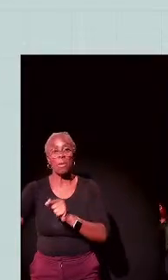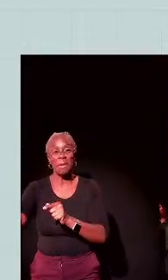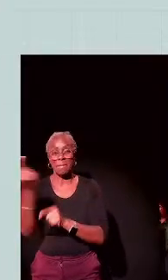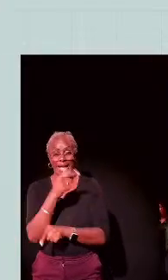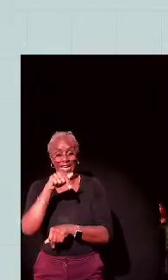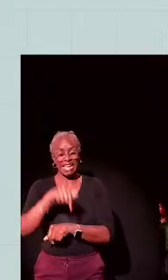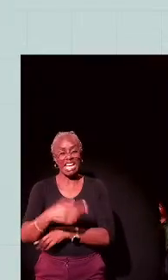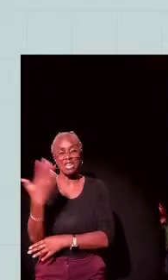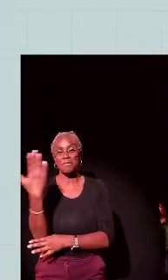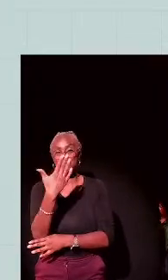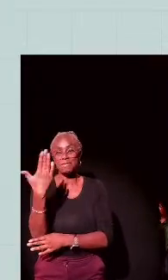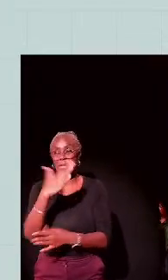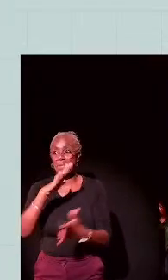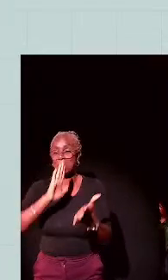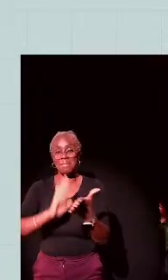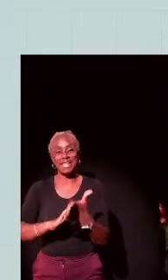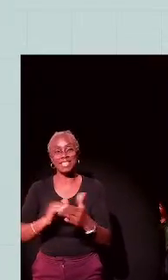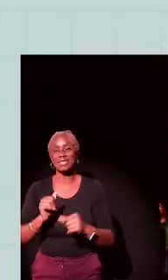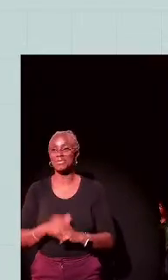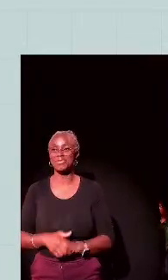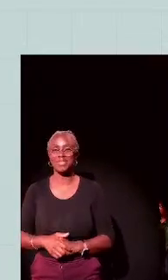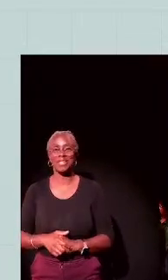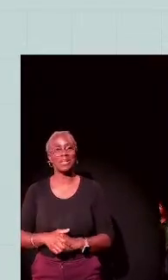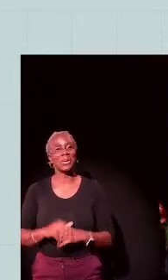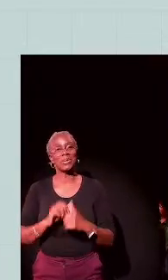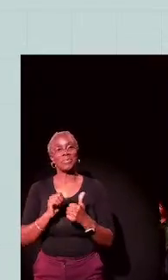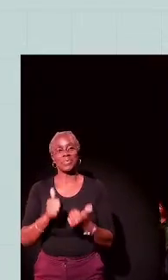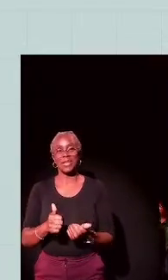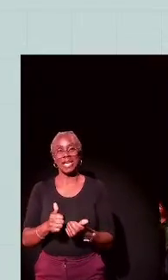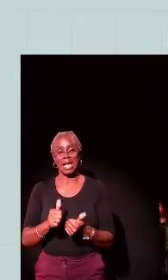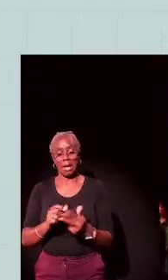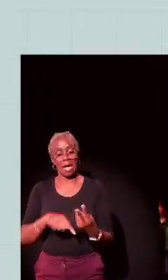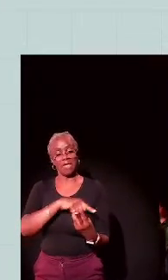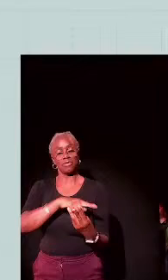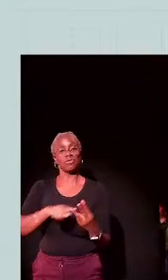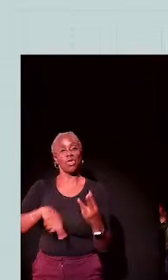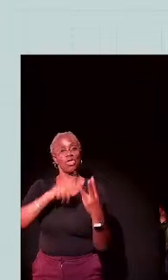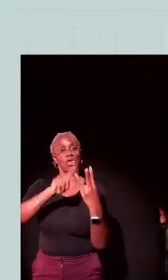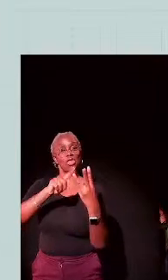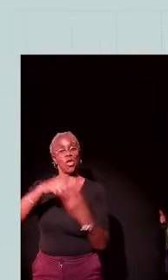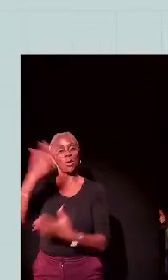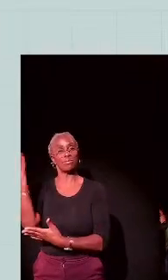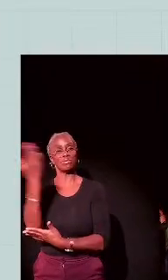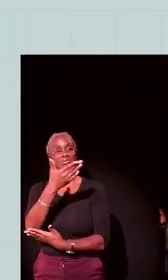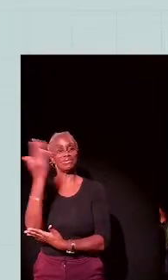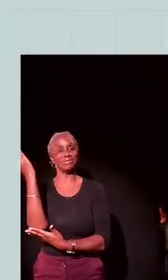minutes when Paulee will be on stage. So join us back then.